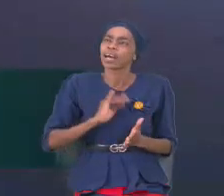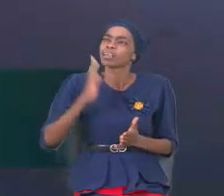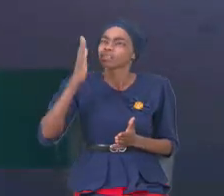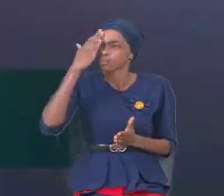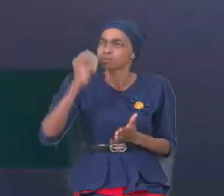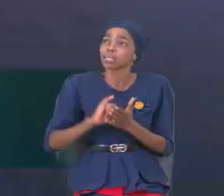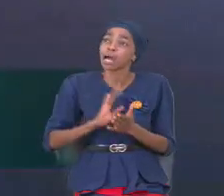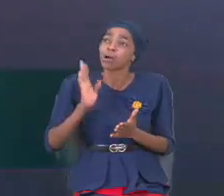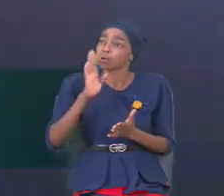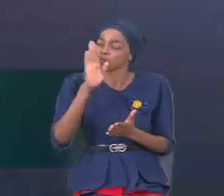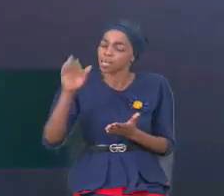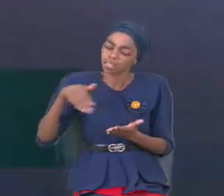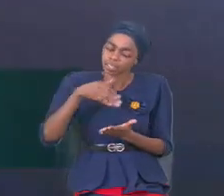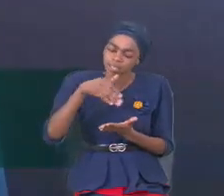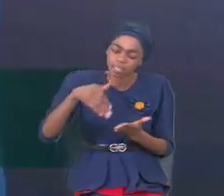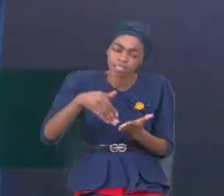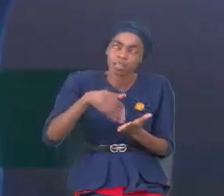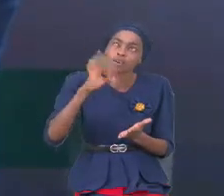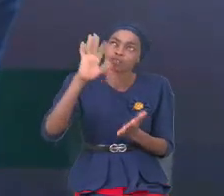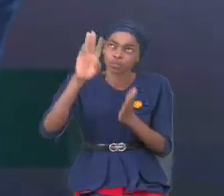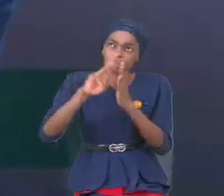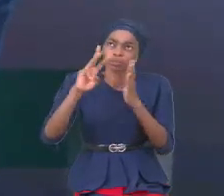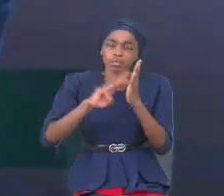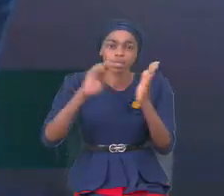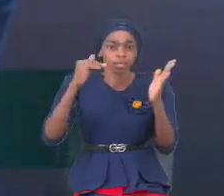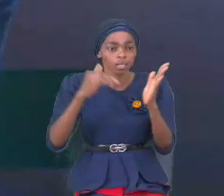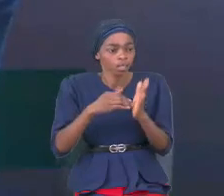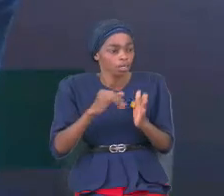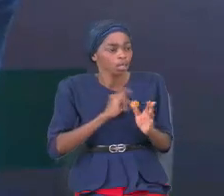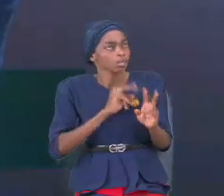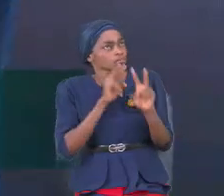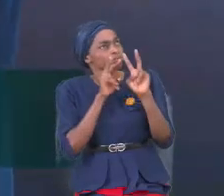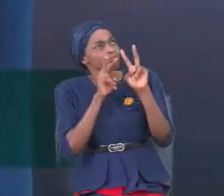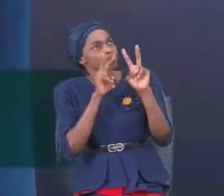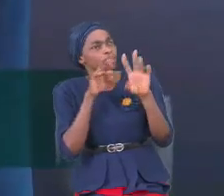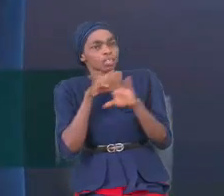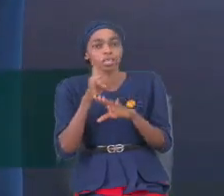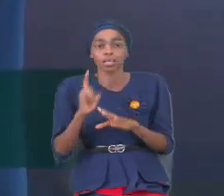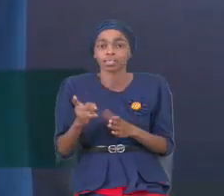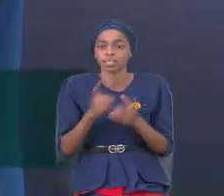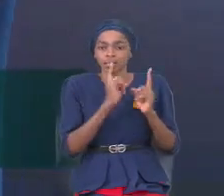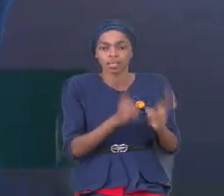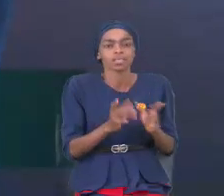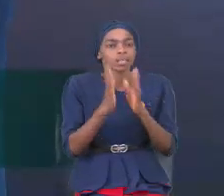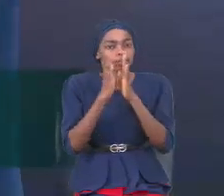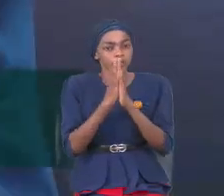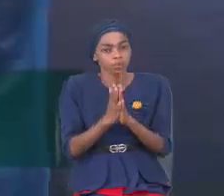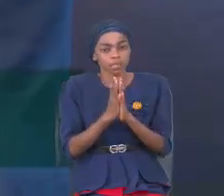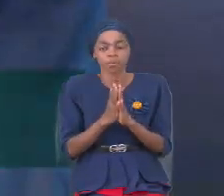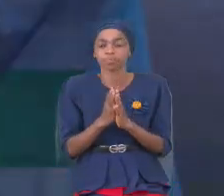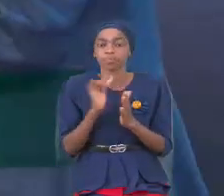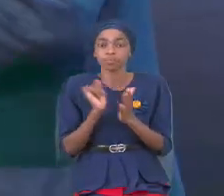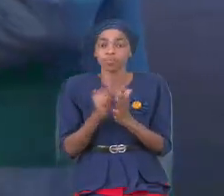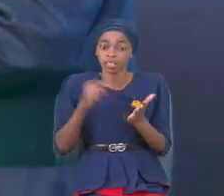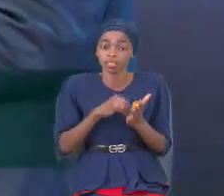at the center of your will again, and looking at the answered prayer in front of us, that this is what God